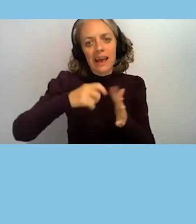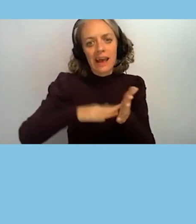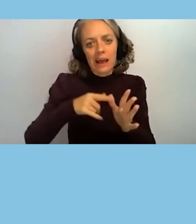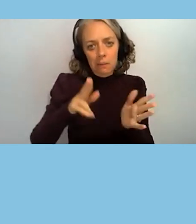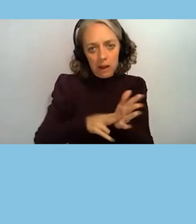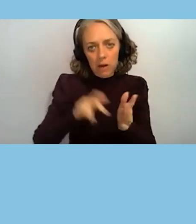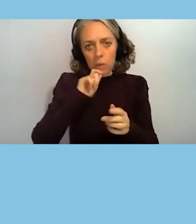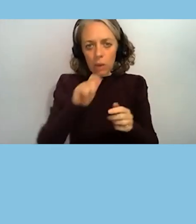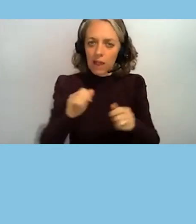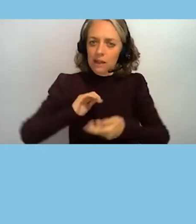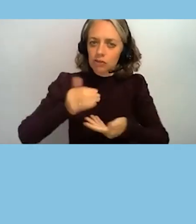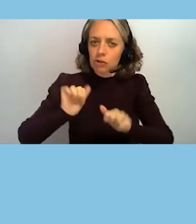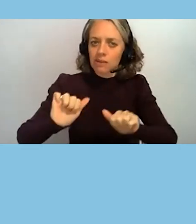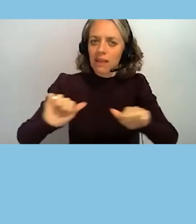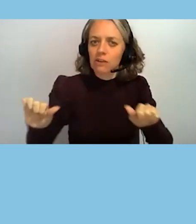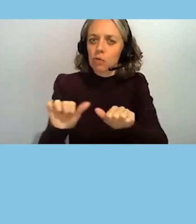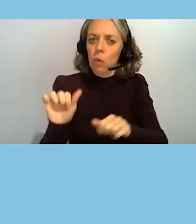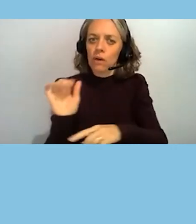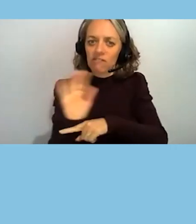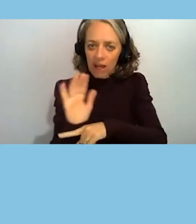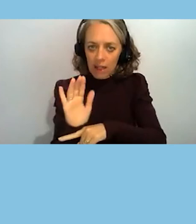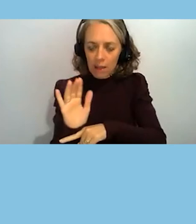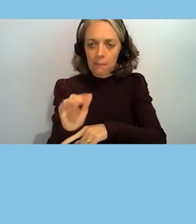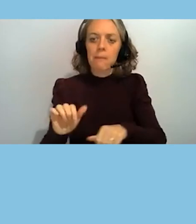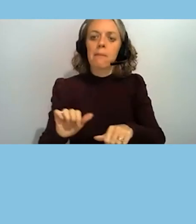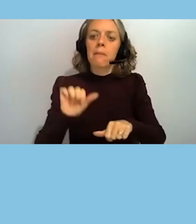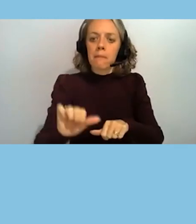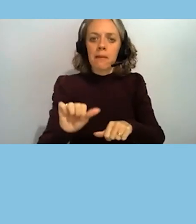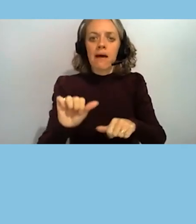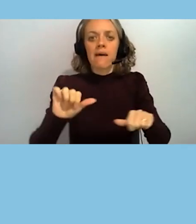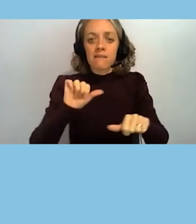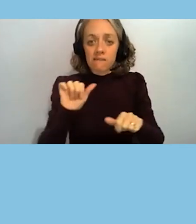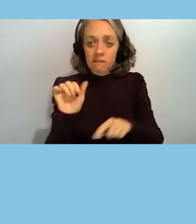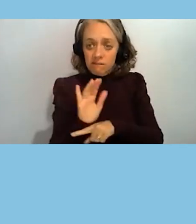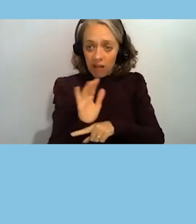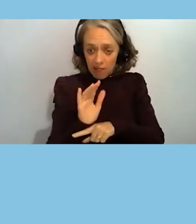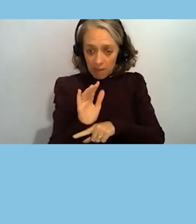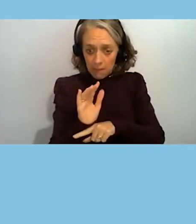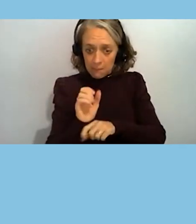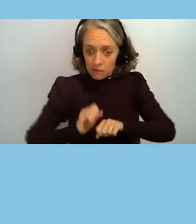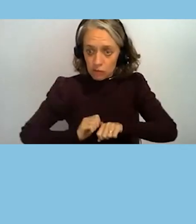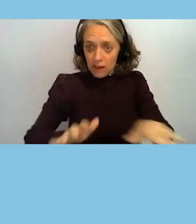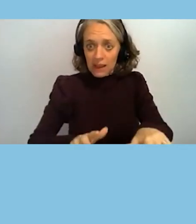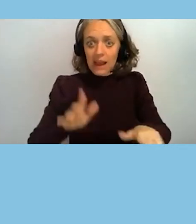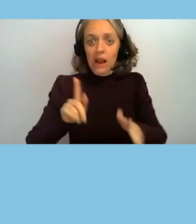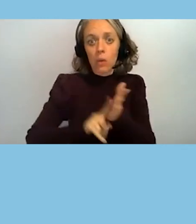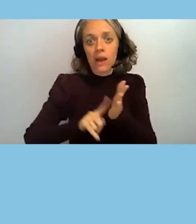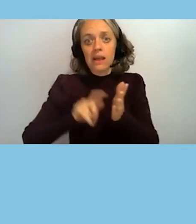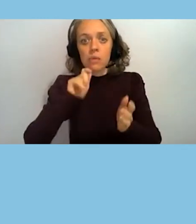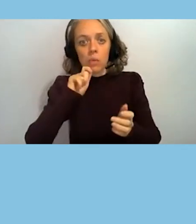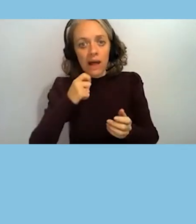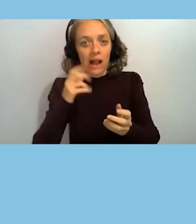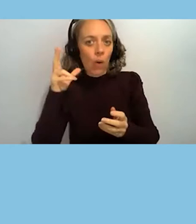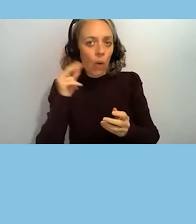Louise Hickman and Shannon Finnegan. We'll screen the film, and Louise is going to audio describe us audio describe it to us live, which is a